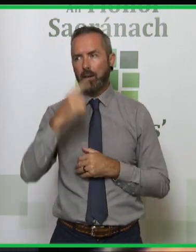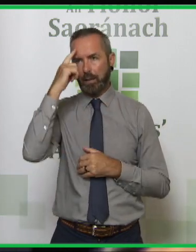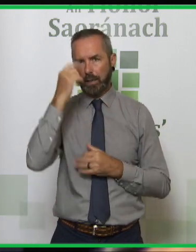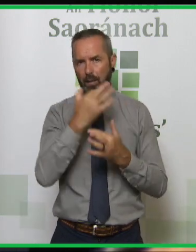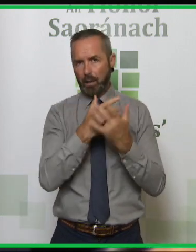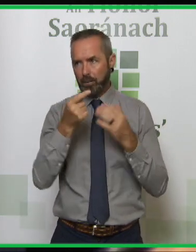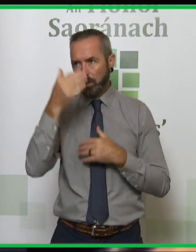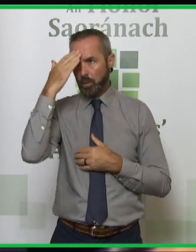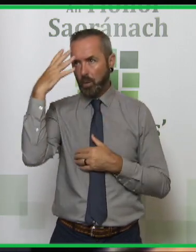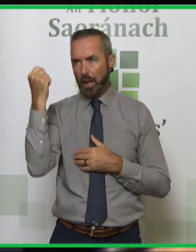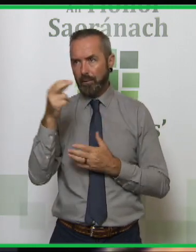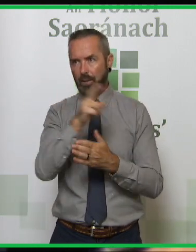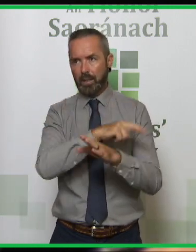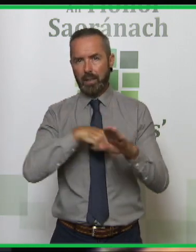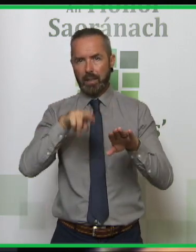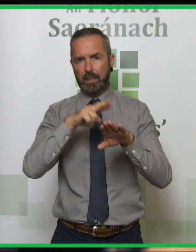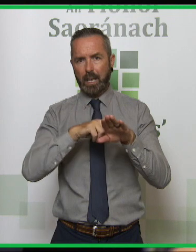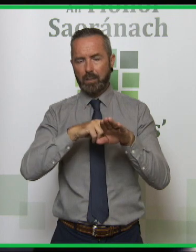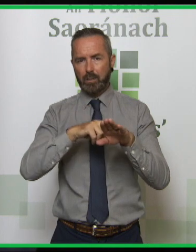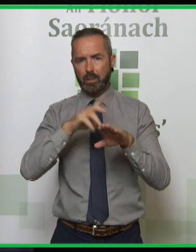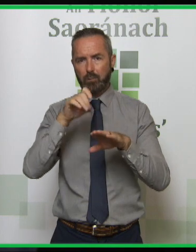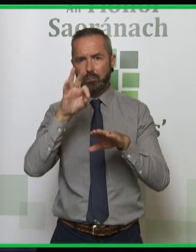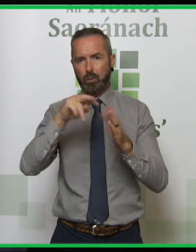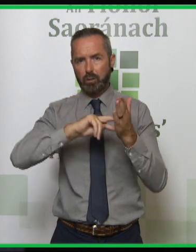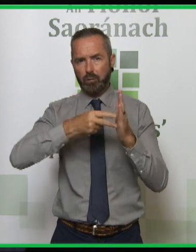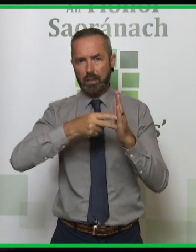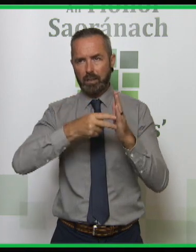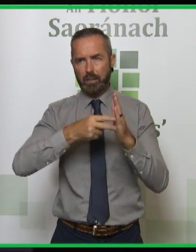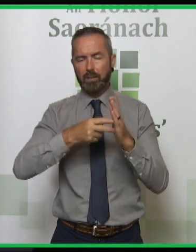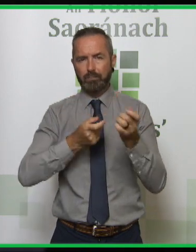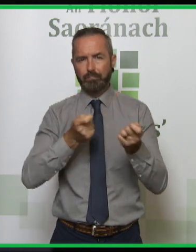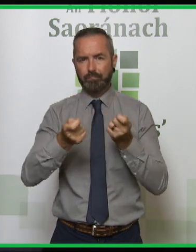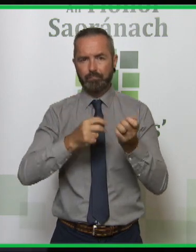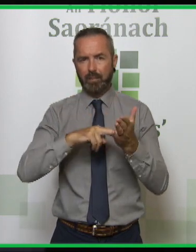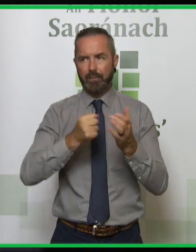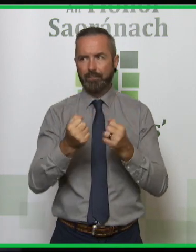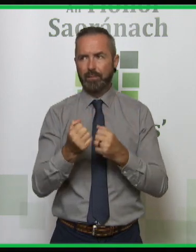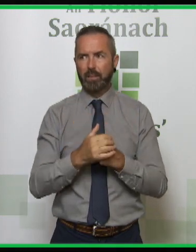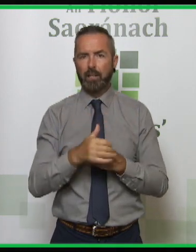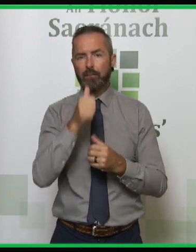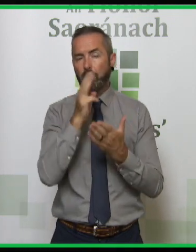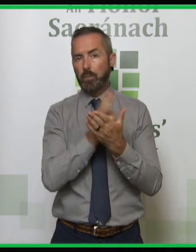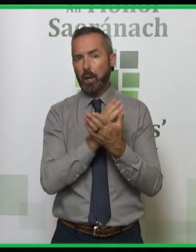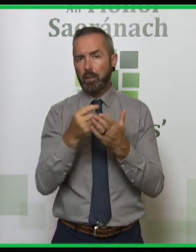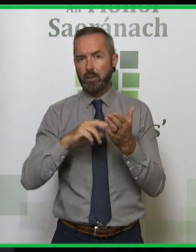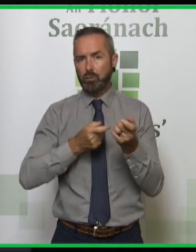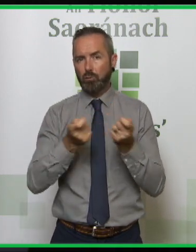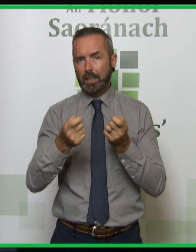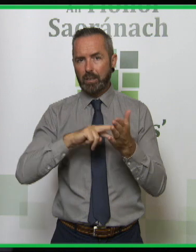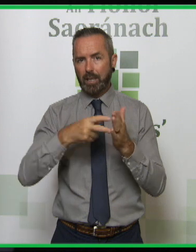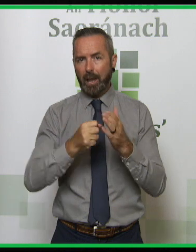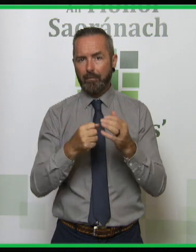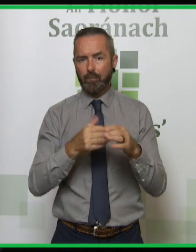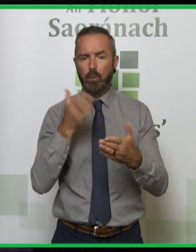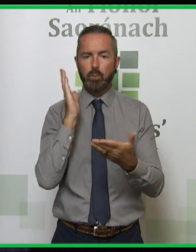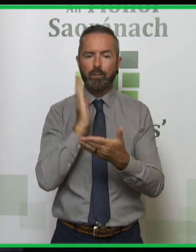at this stage that we have a national drug strategy, reducing harm, supporting recovery. The first half of this drug strategy did have prevention actions in it, but they